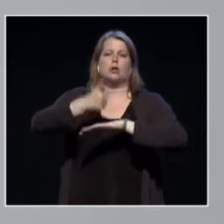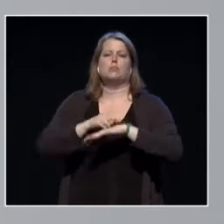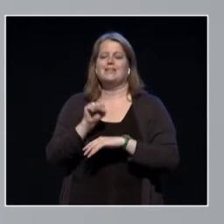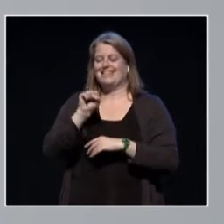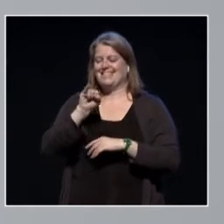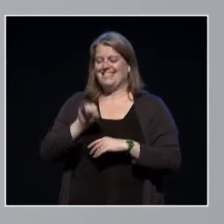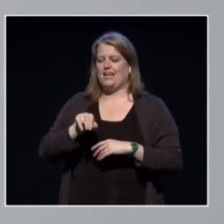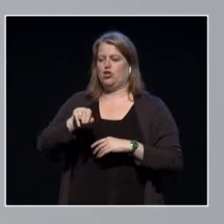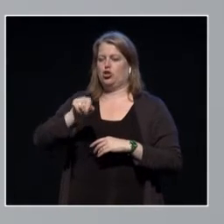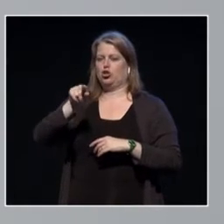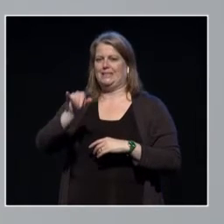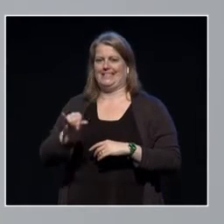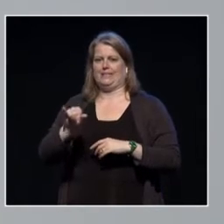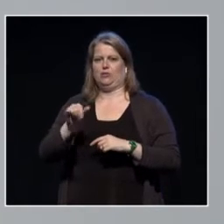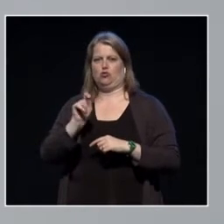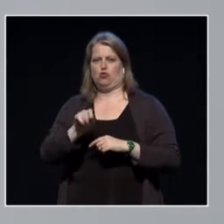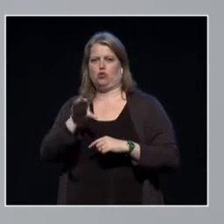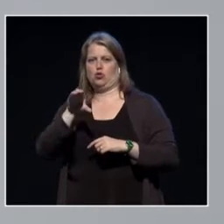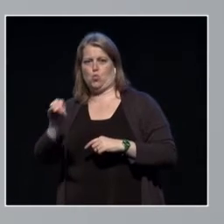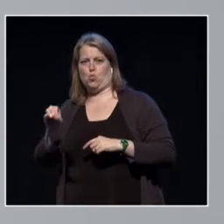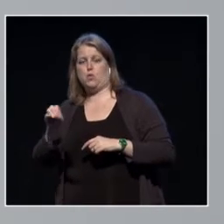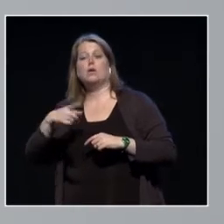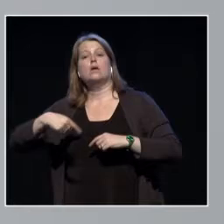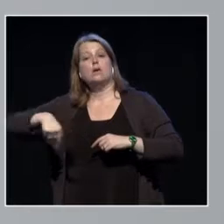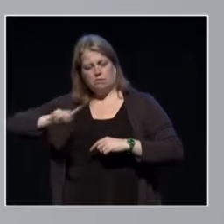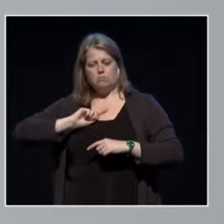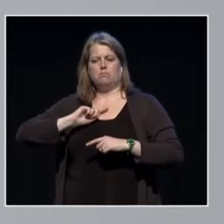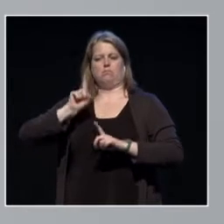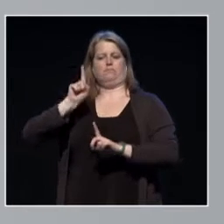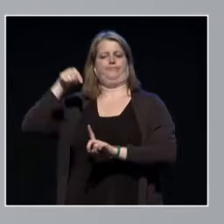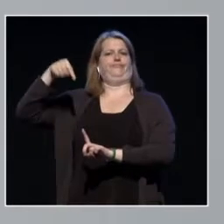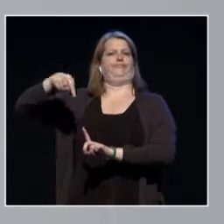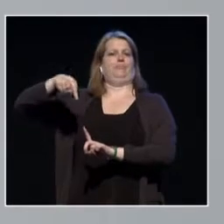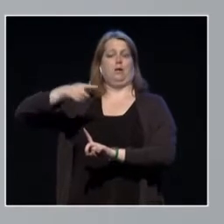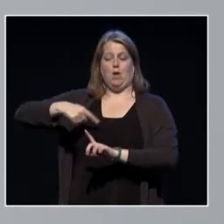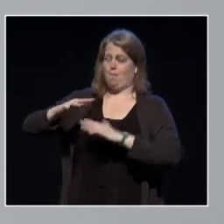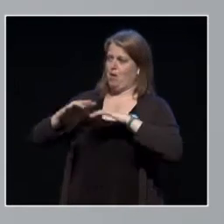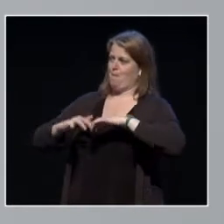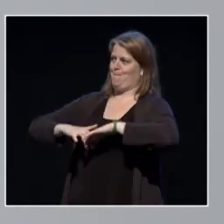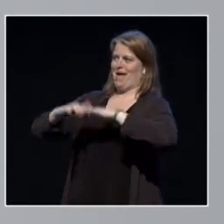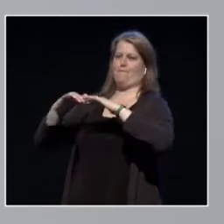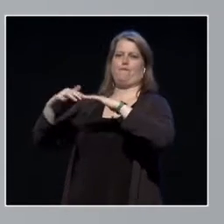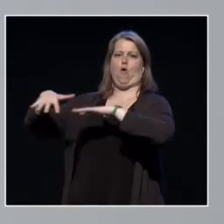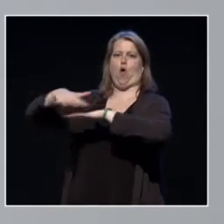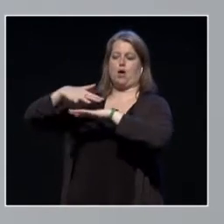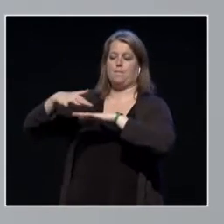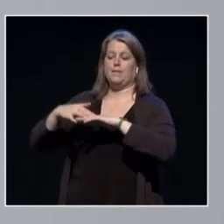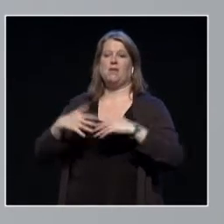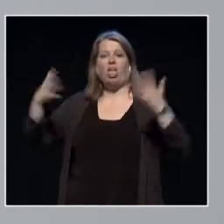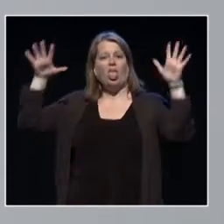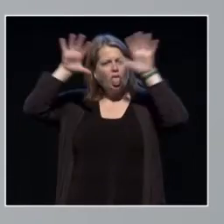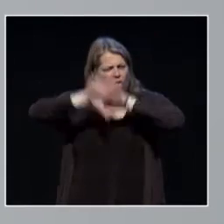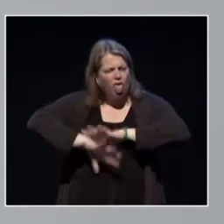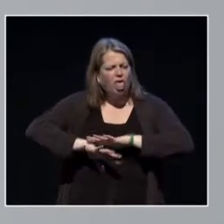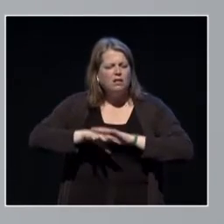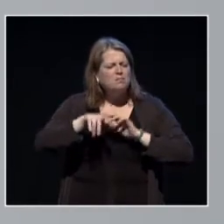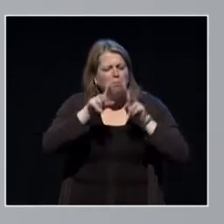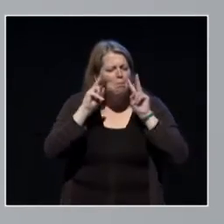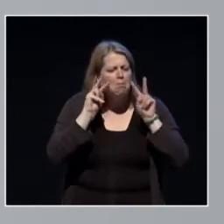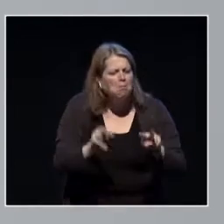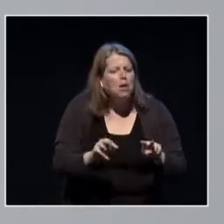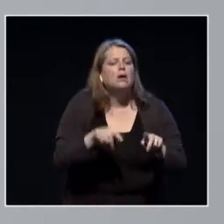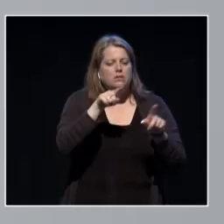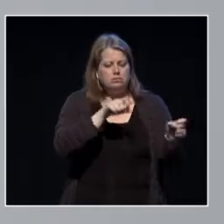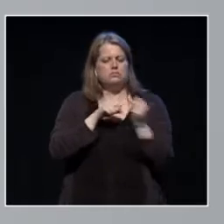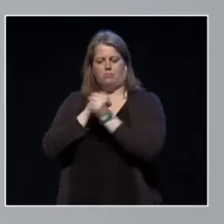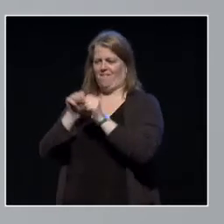in. Because through our platform, we make these invisible people like Halima visible by giving